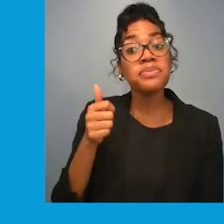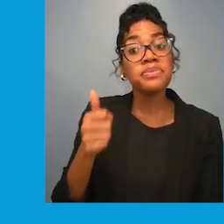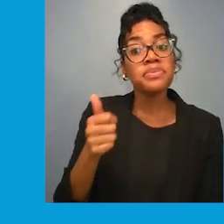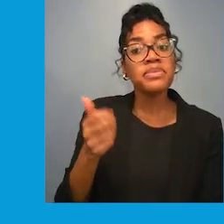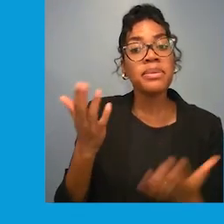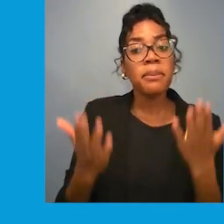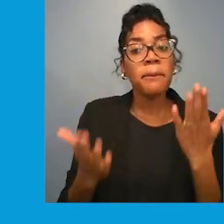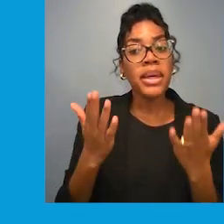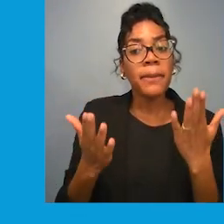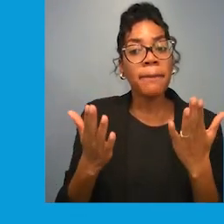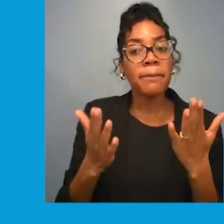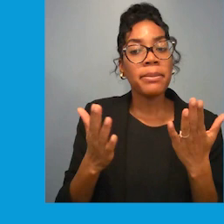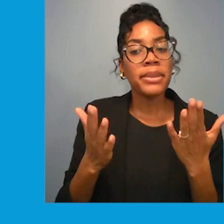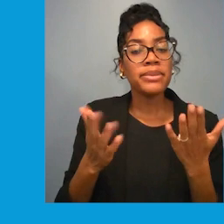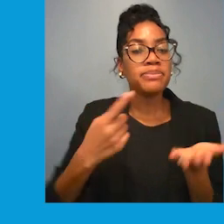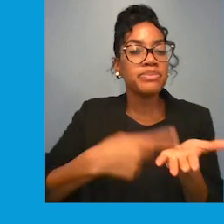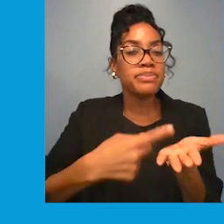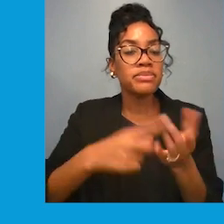high-level